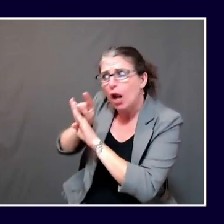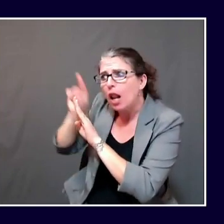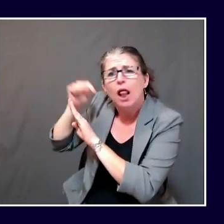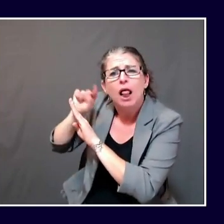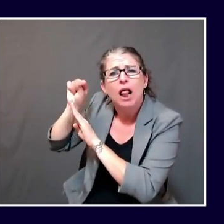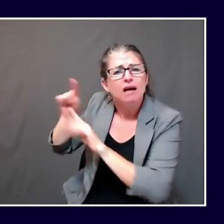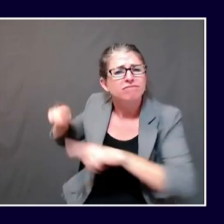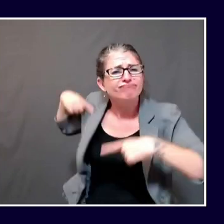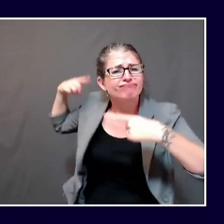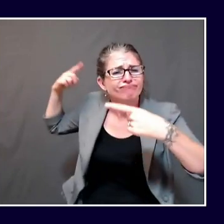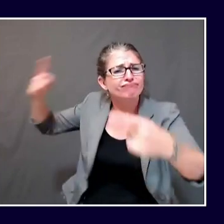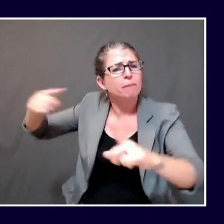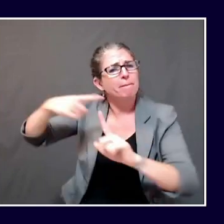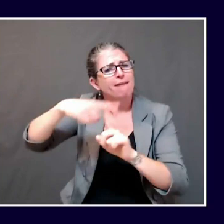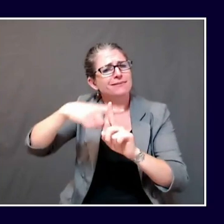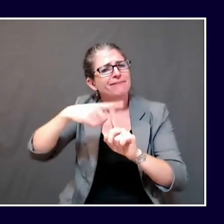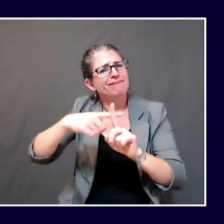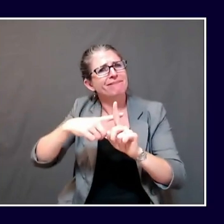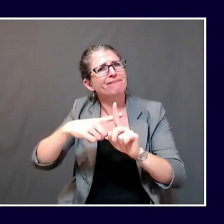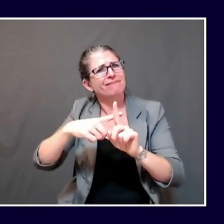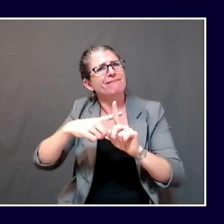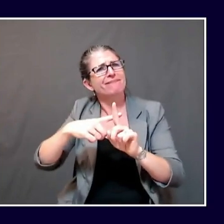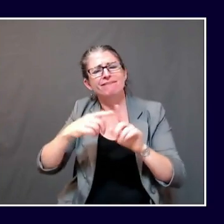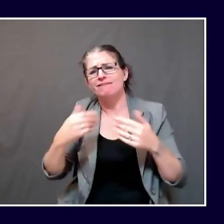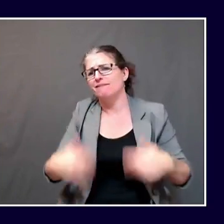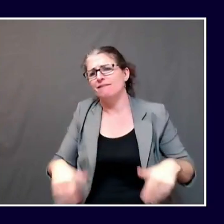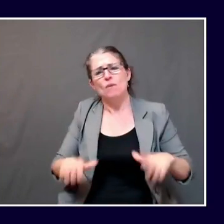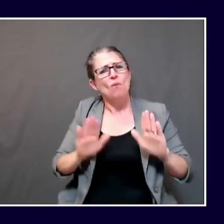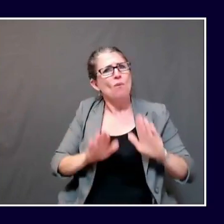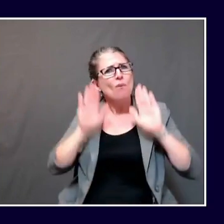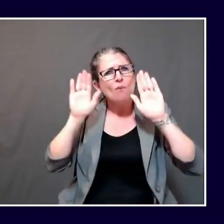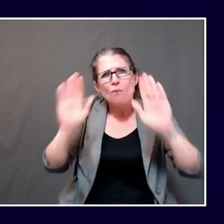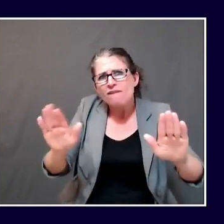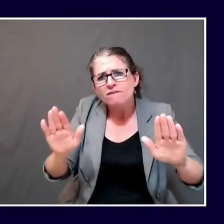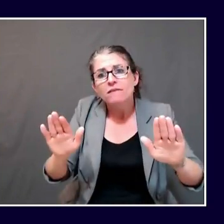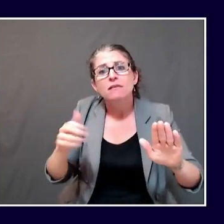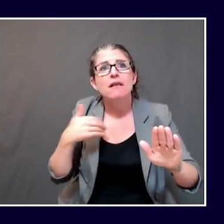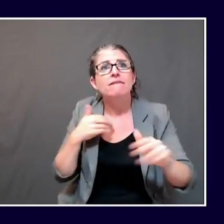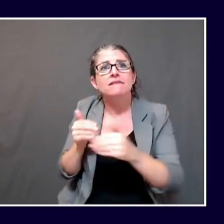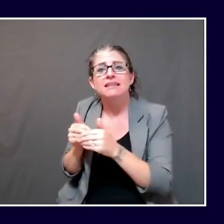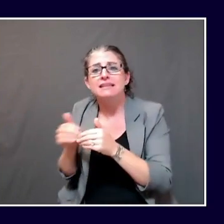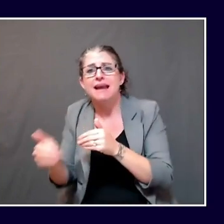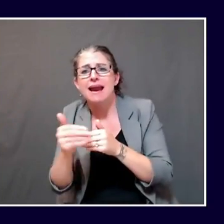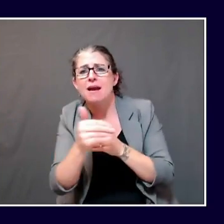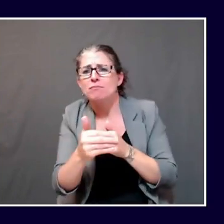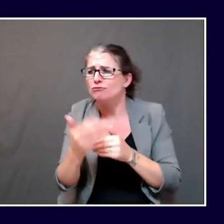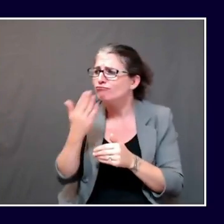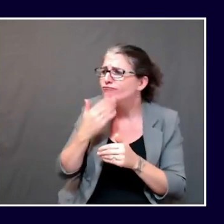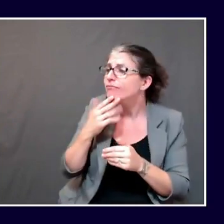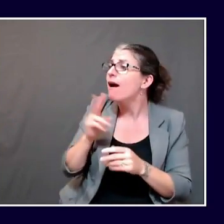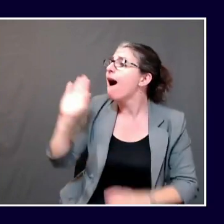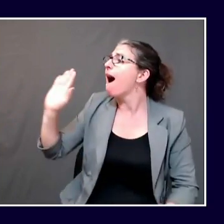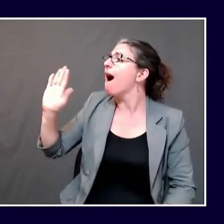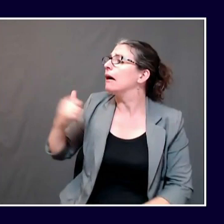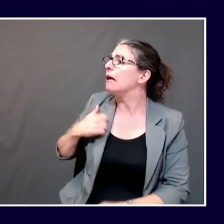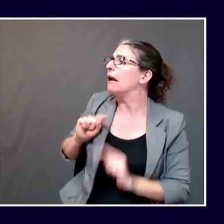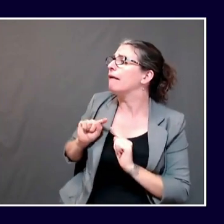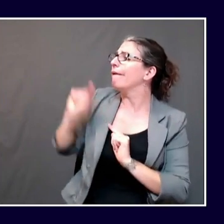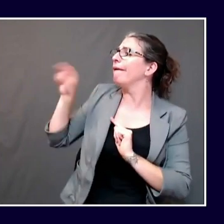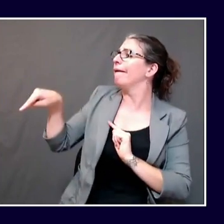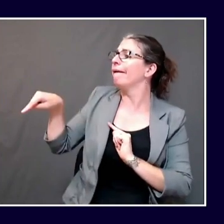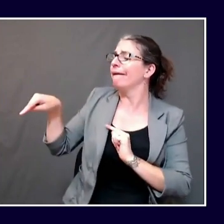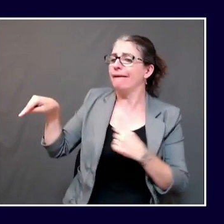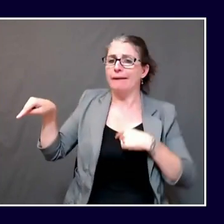have been great neighbors and partners in all of our public health as well as our economic activity. Our policy here in Maine has been